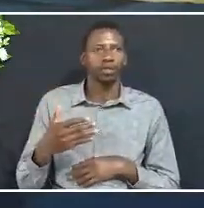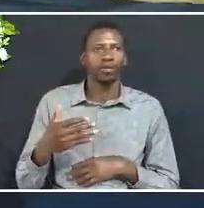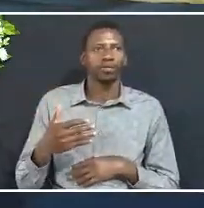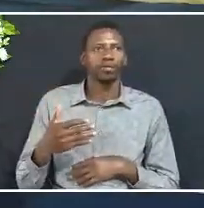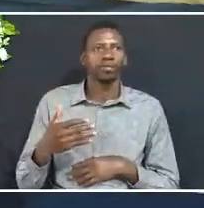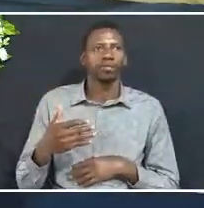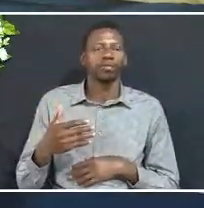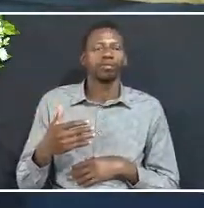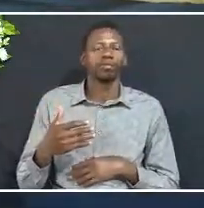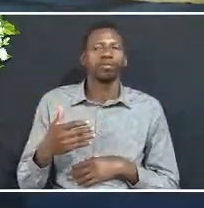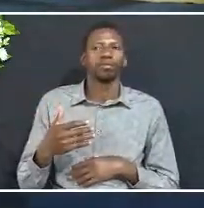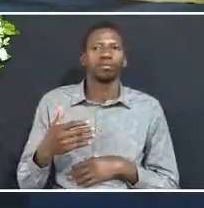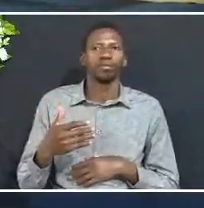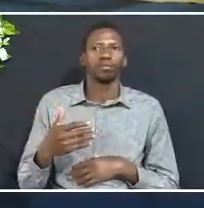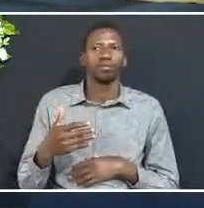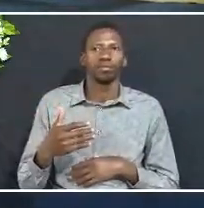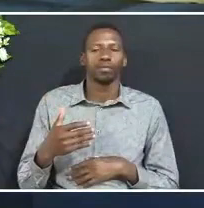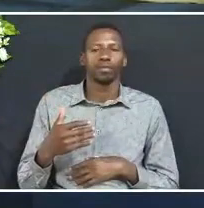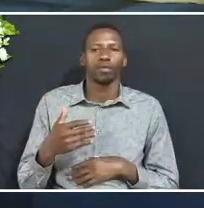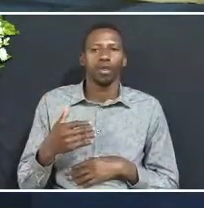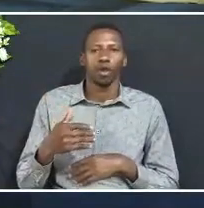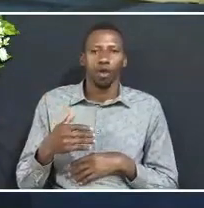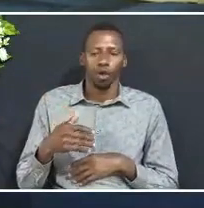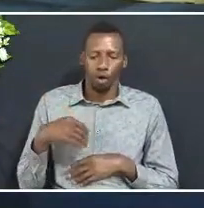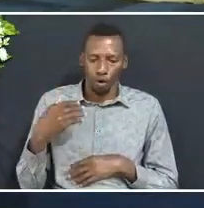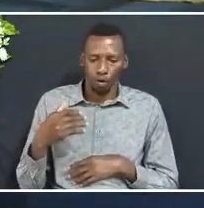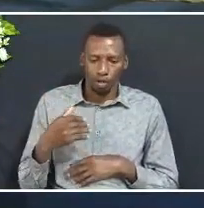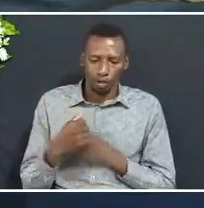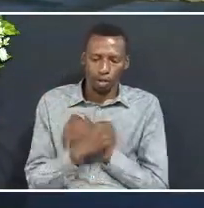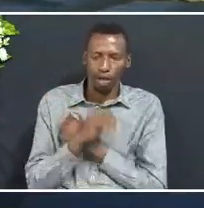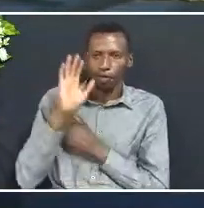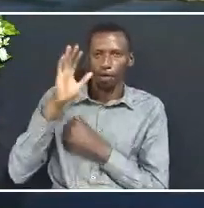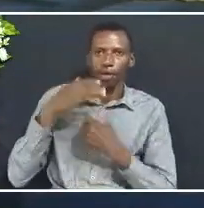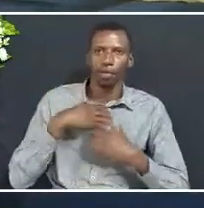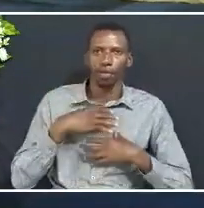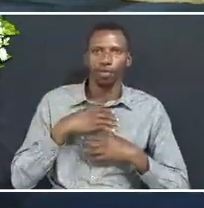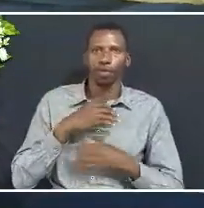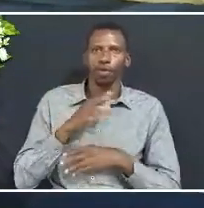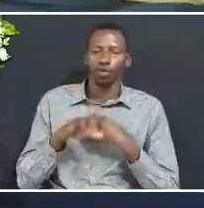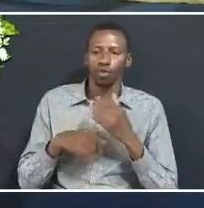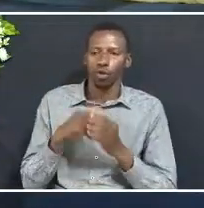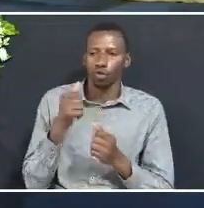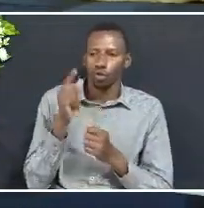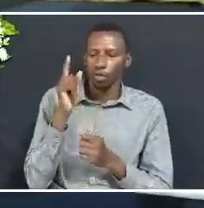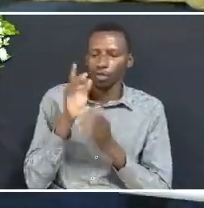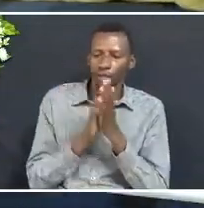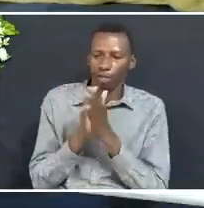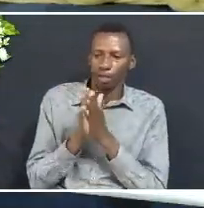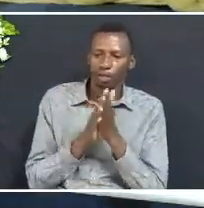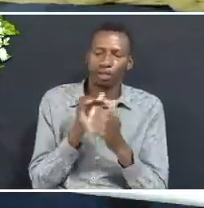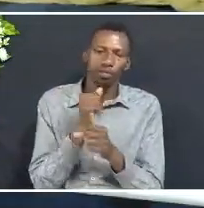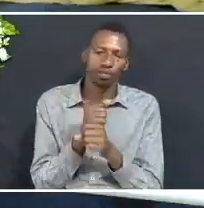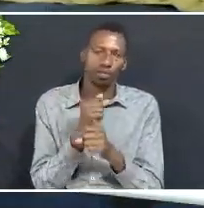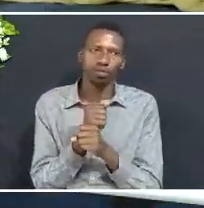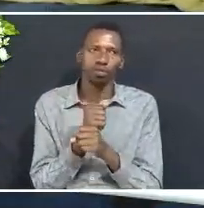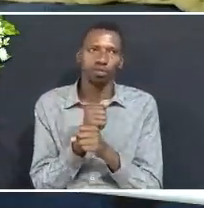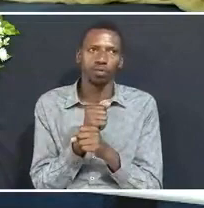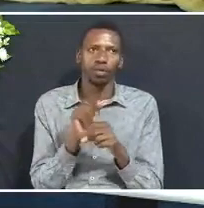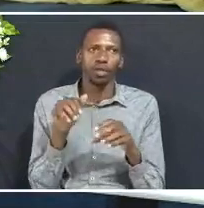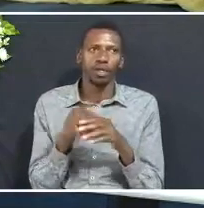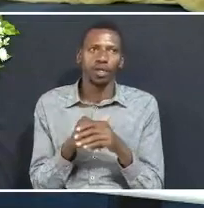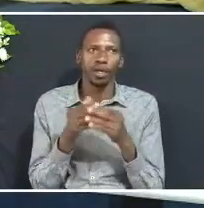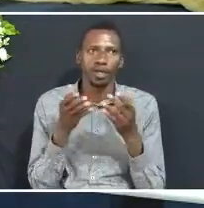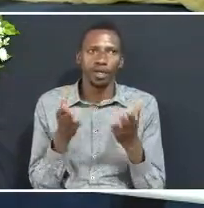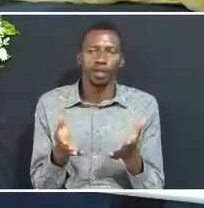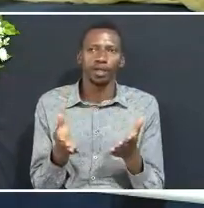after his people. And all that is his interest to do in this